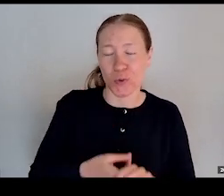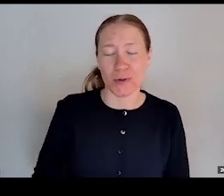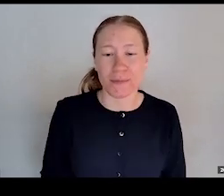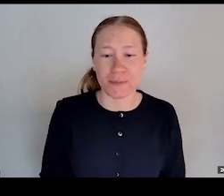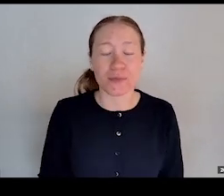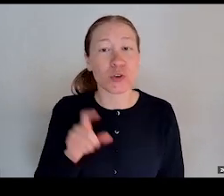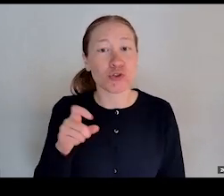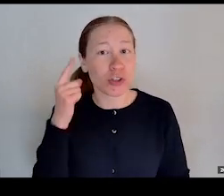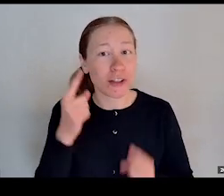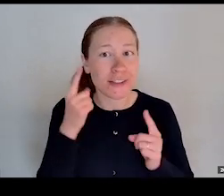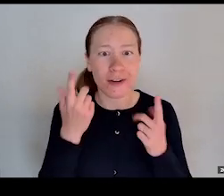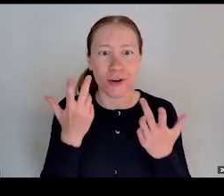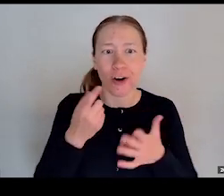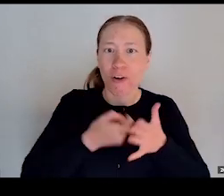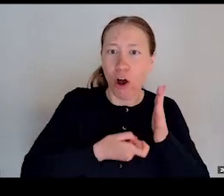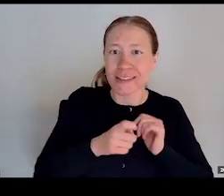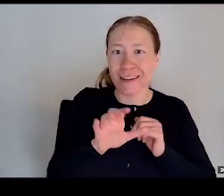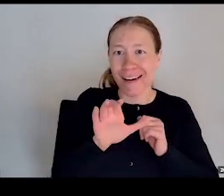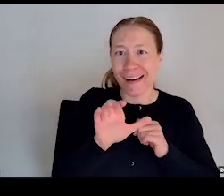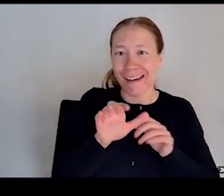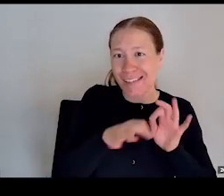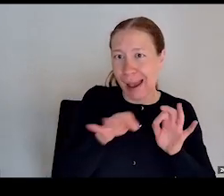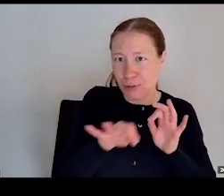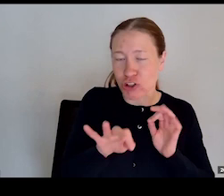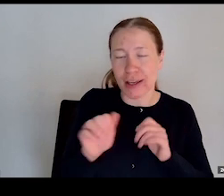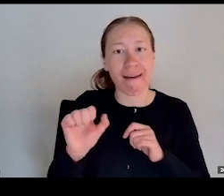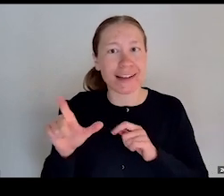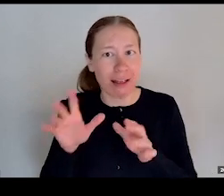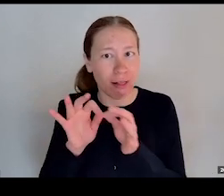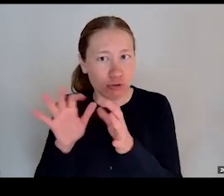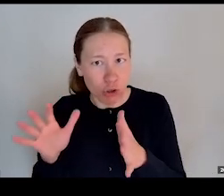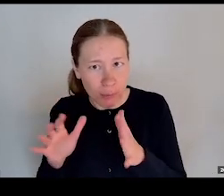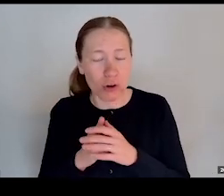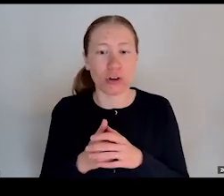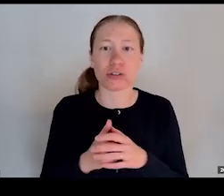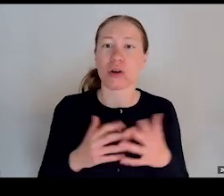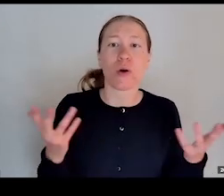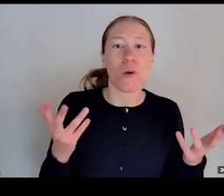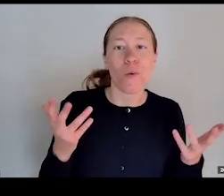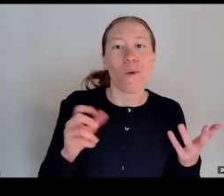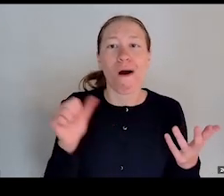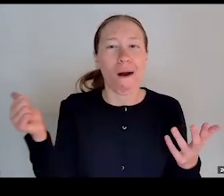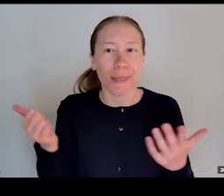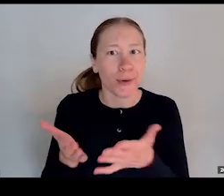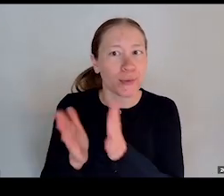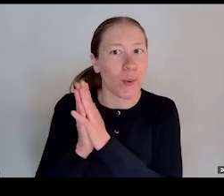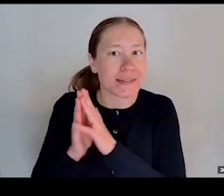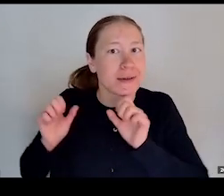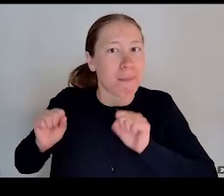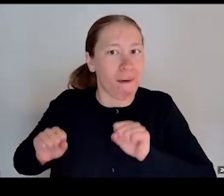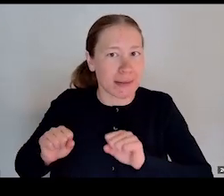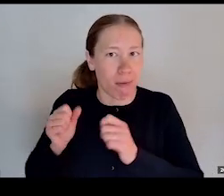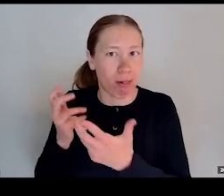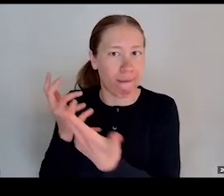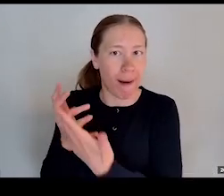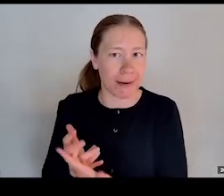want to factor in the costs of captioning, if you're going to include sign language interpretation, and what the other requested accommodations may be into your planning